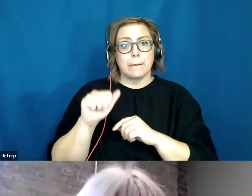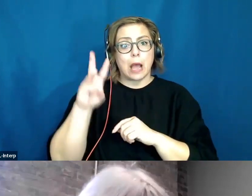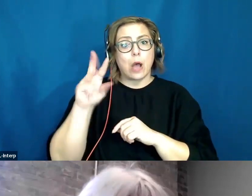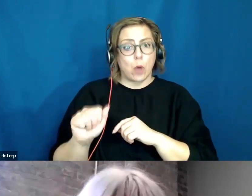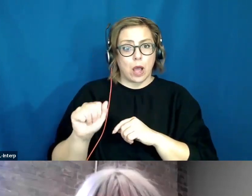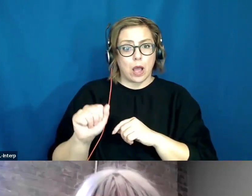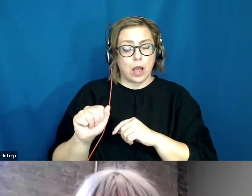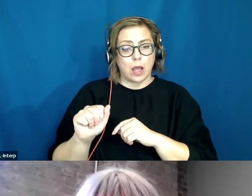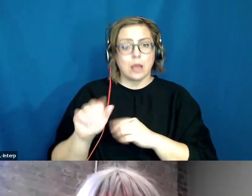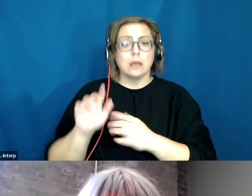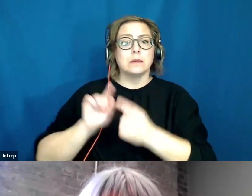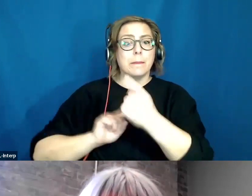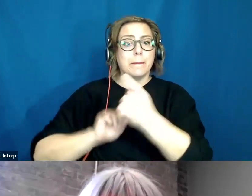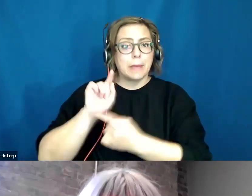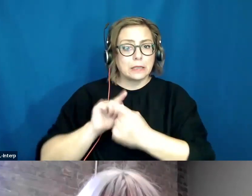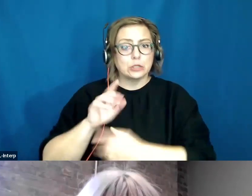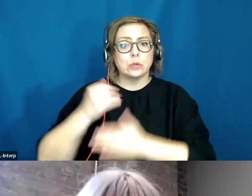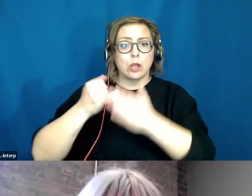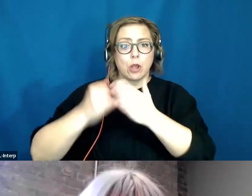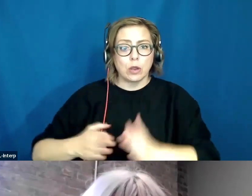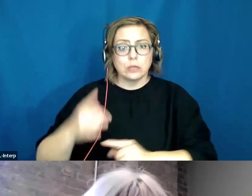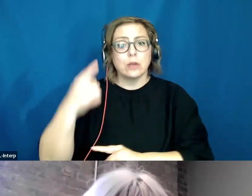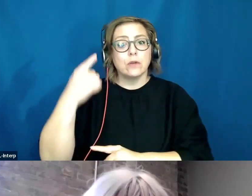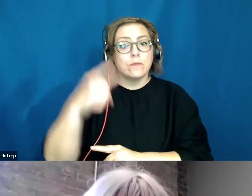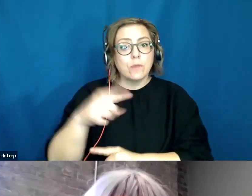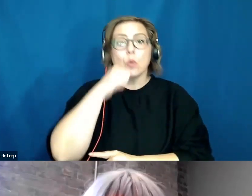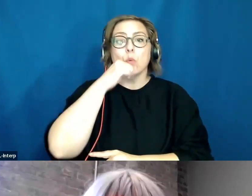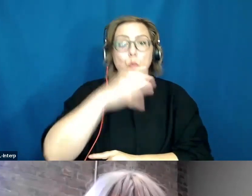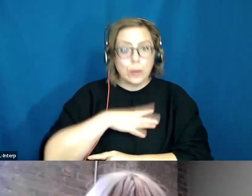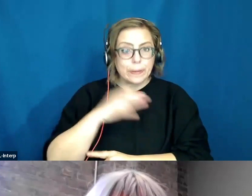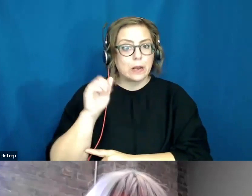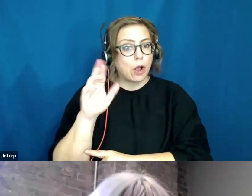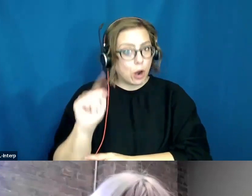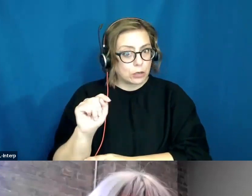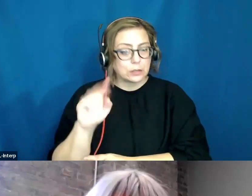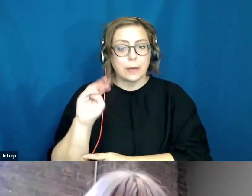Okay. Mentoring Artists for Women's Art,